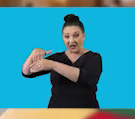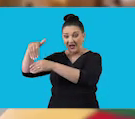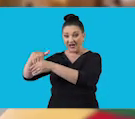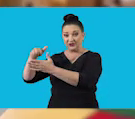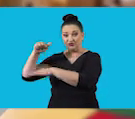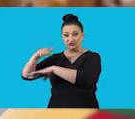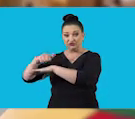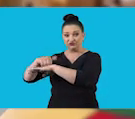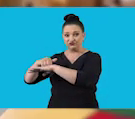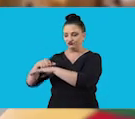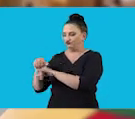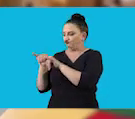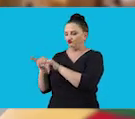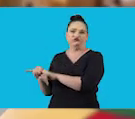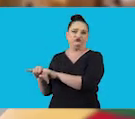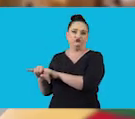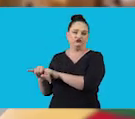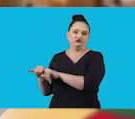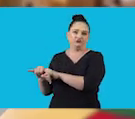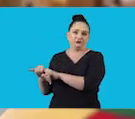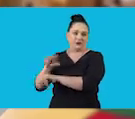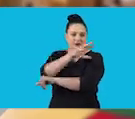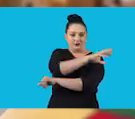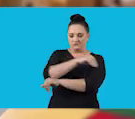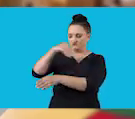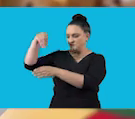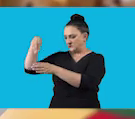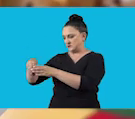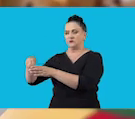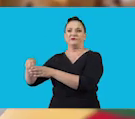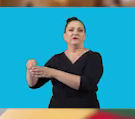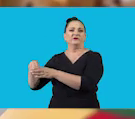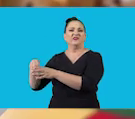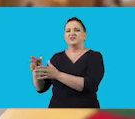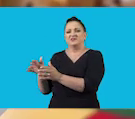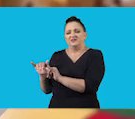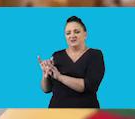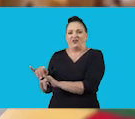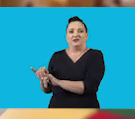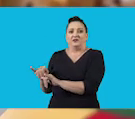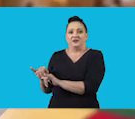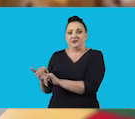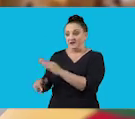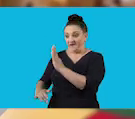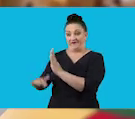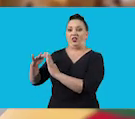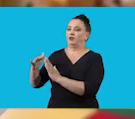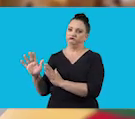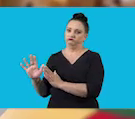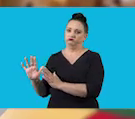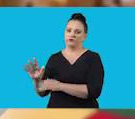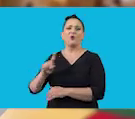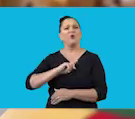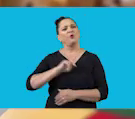within that circular container, they will be stationed within a specific shape or a specific pattern. They will not fill up the